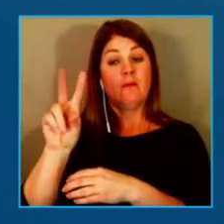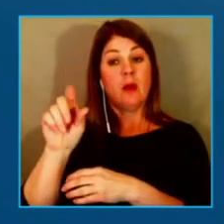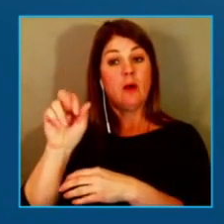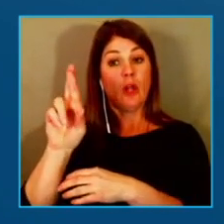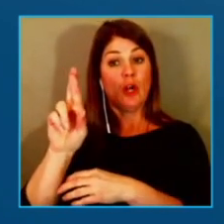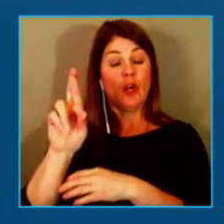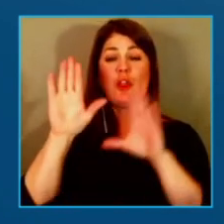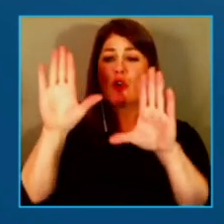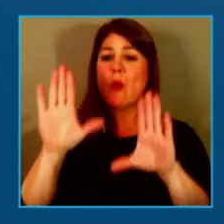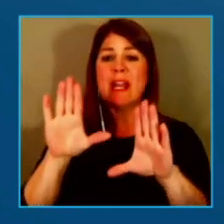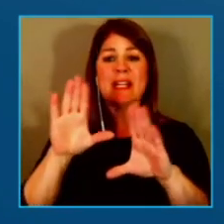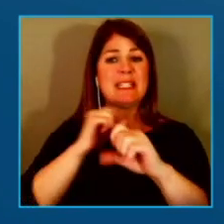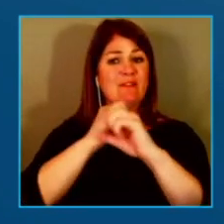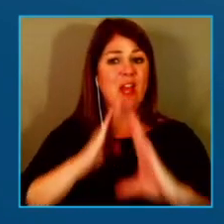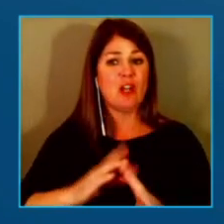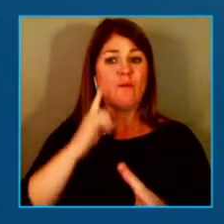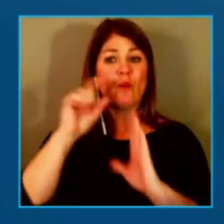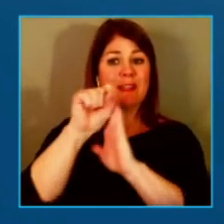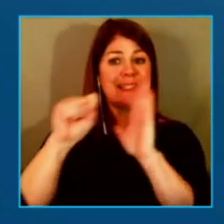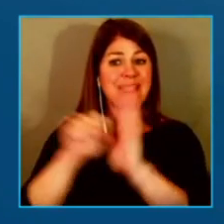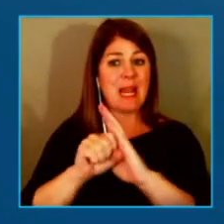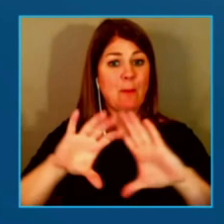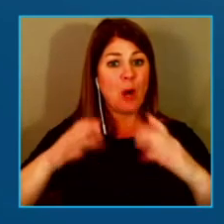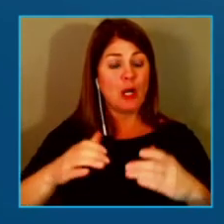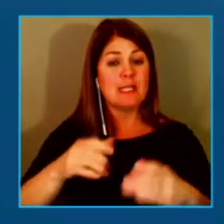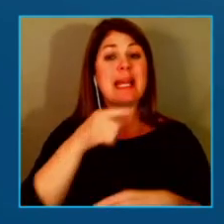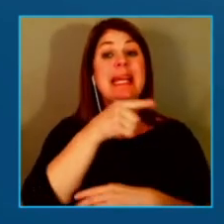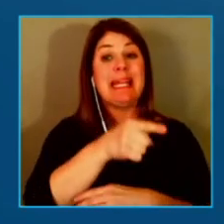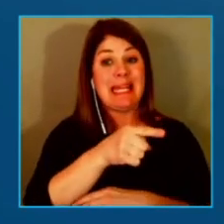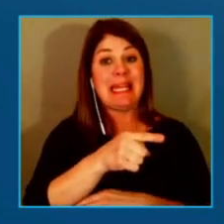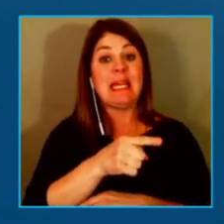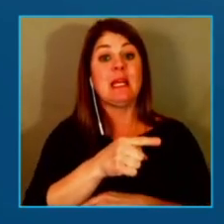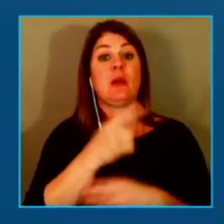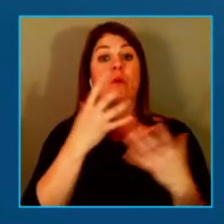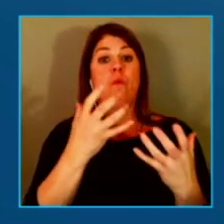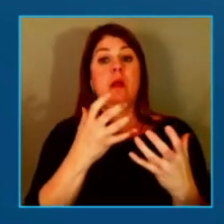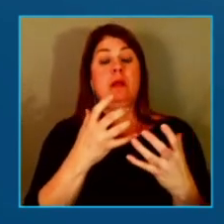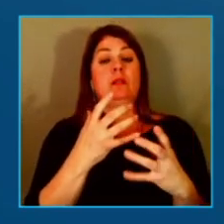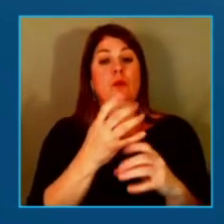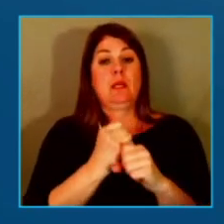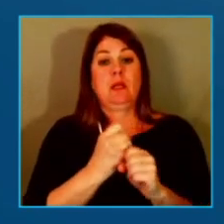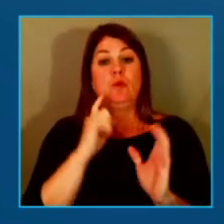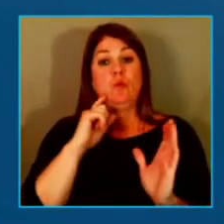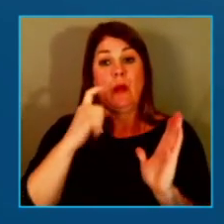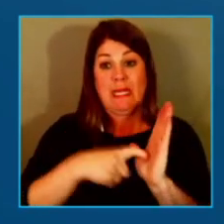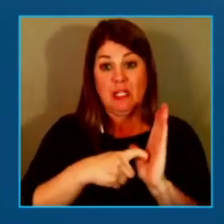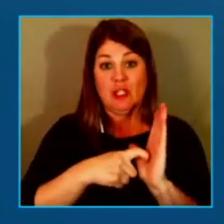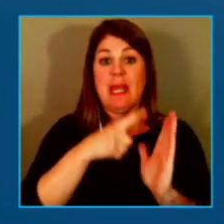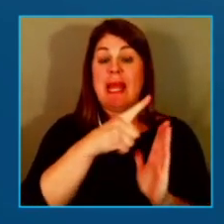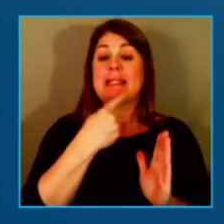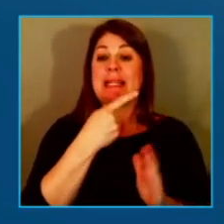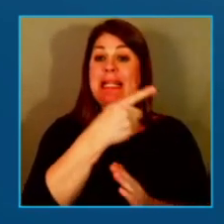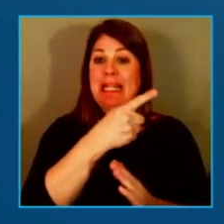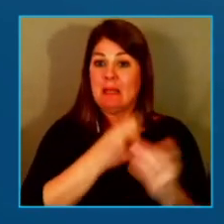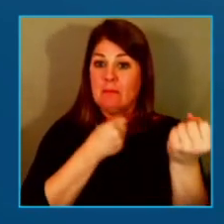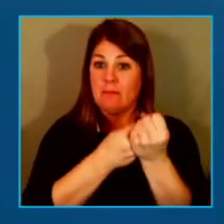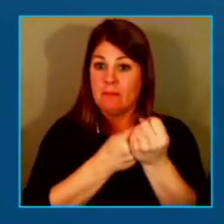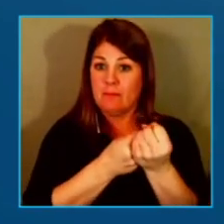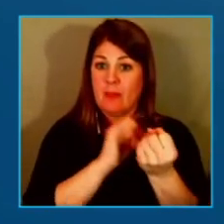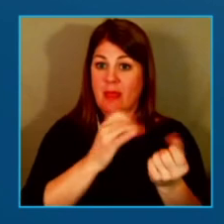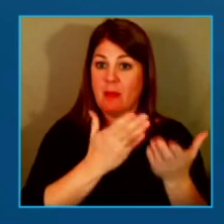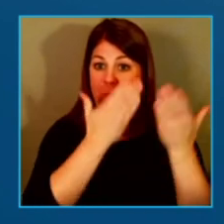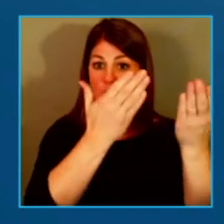parties, made a point to seek recognition and state that he was for the motion. The West